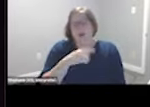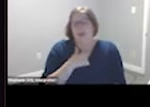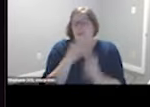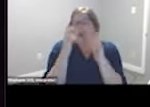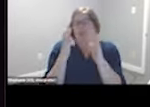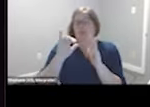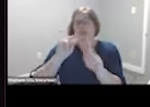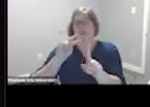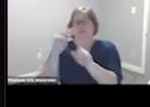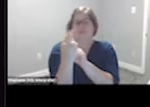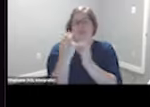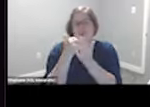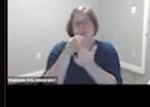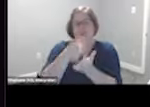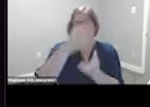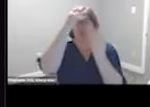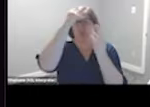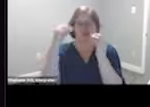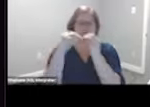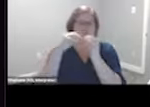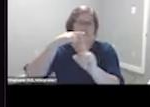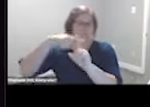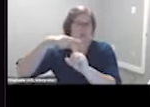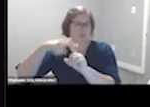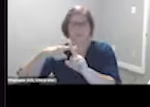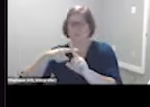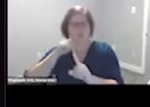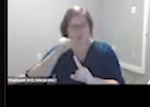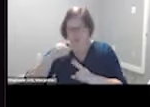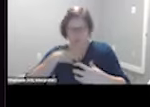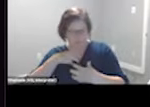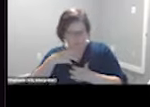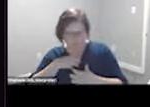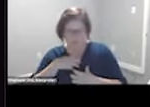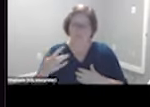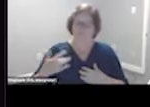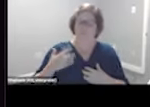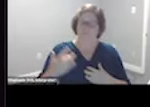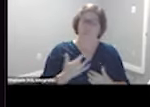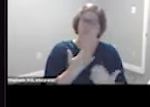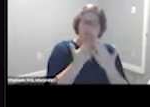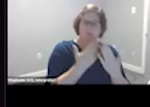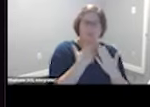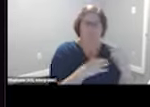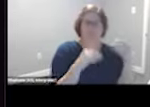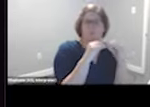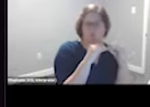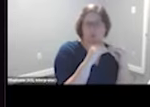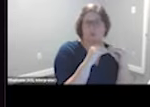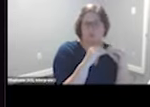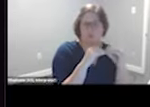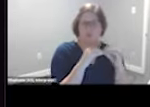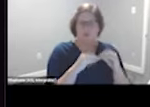more positively. And then rather than complain, let's feel grateful more. And let's try to find something you